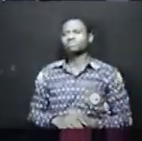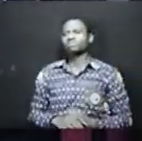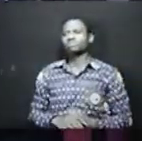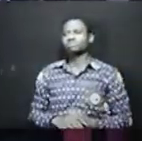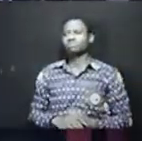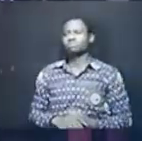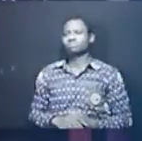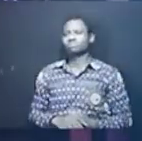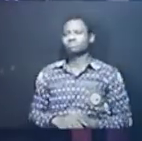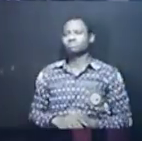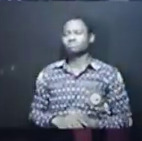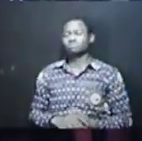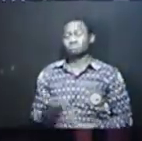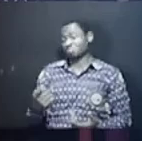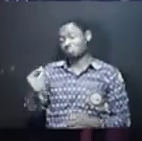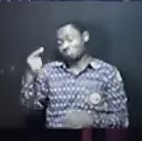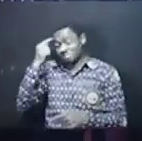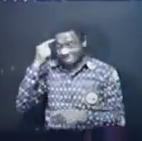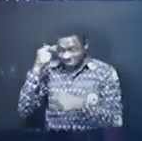it.